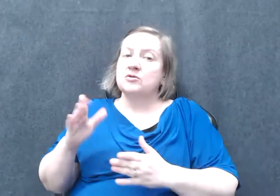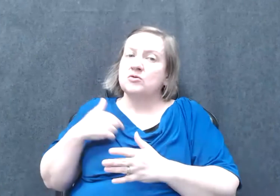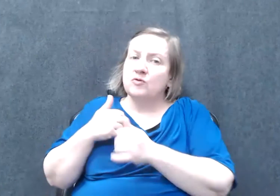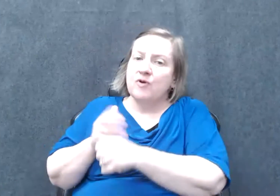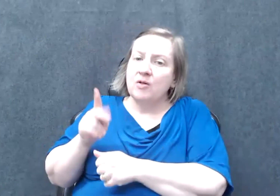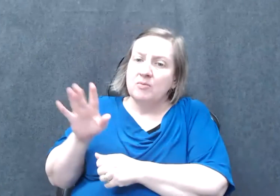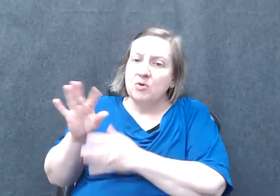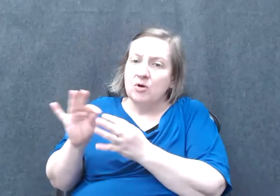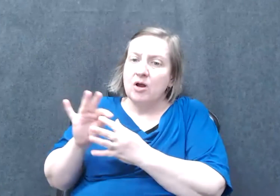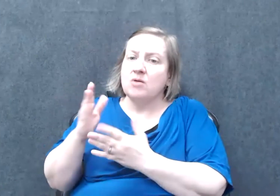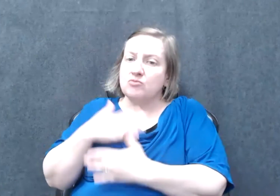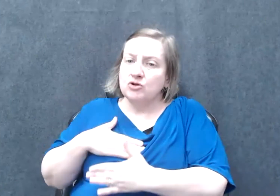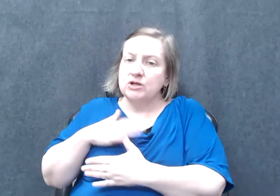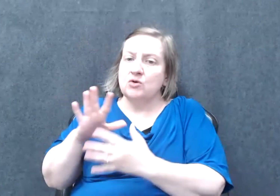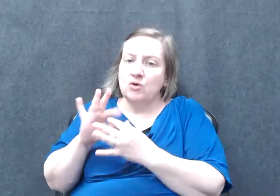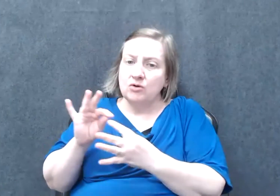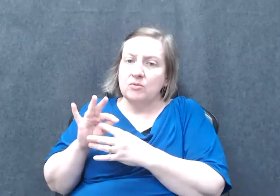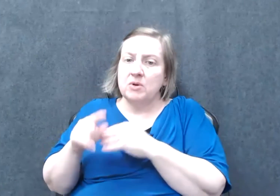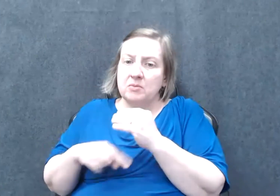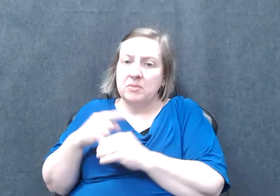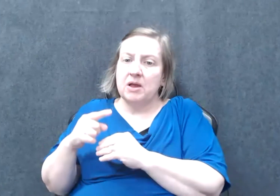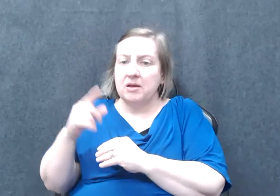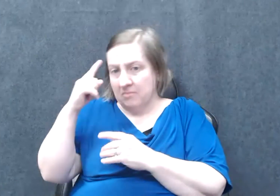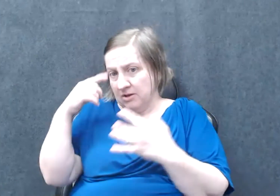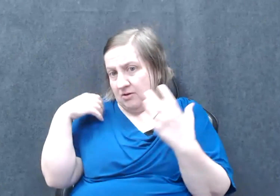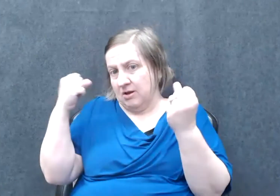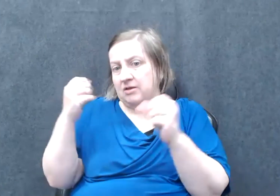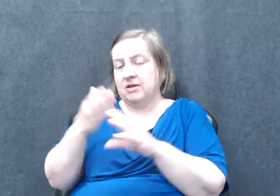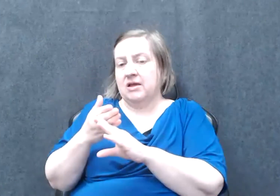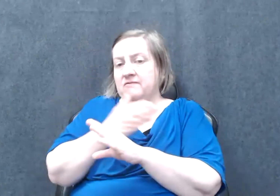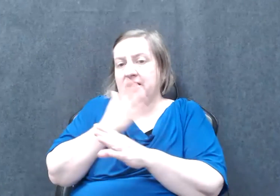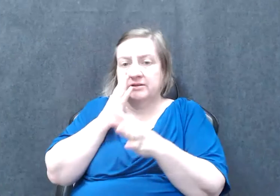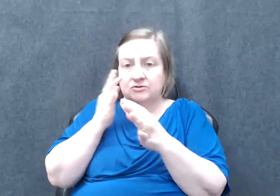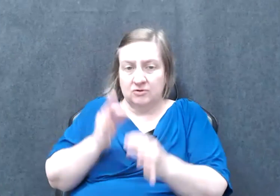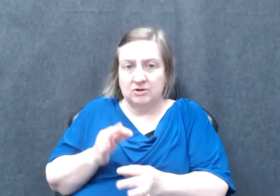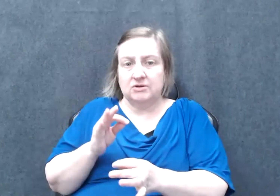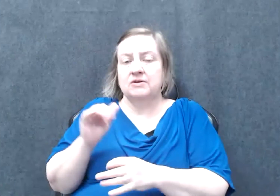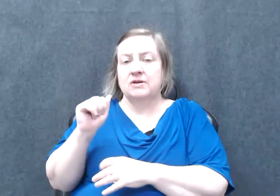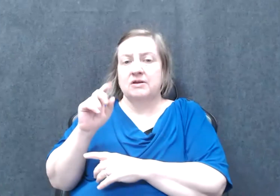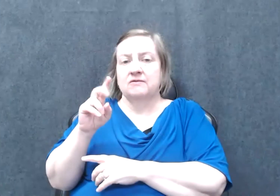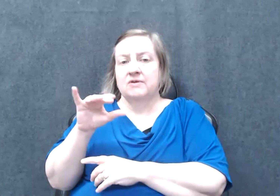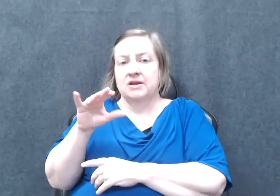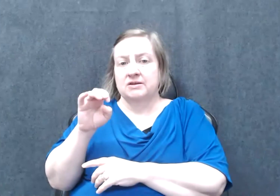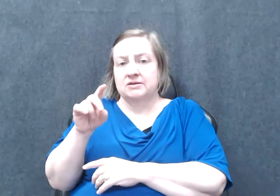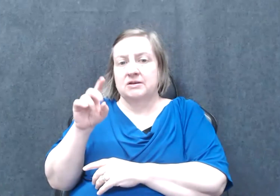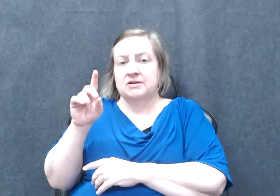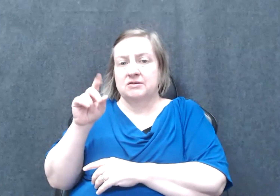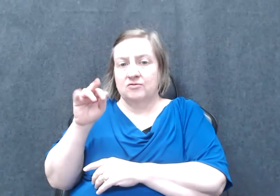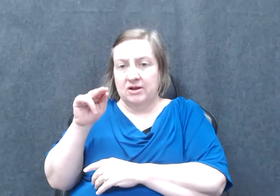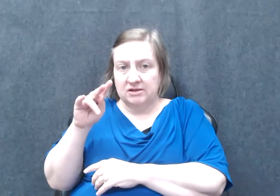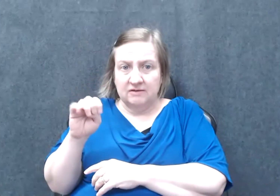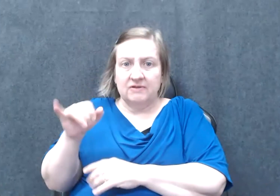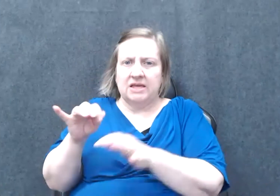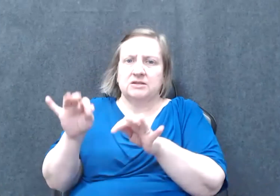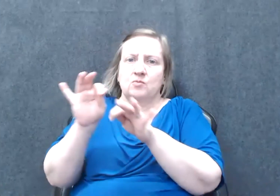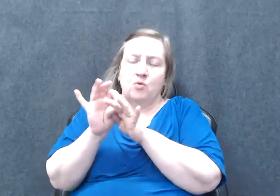really appreciated your comment about the mental health advanced directives. Yes. And how important those are